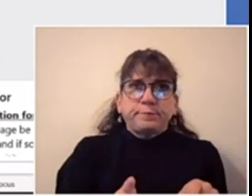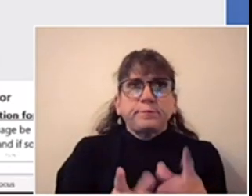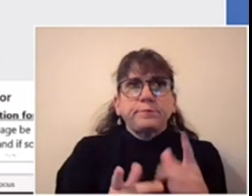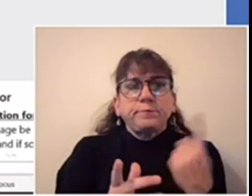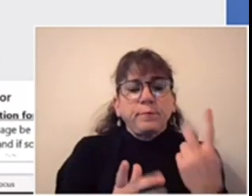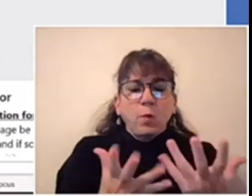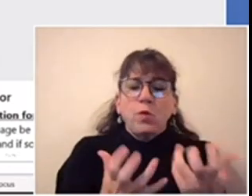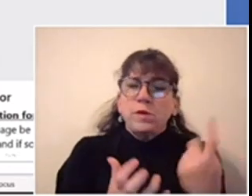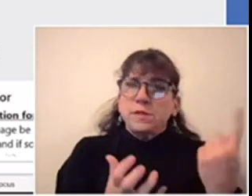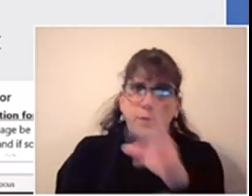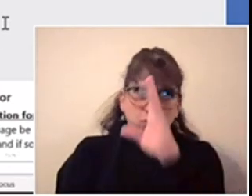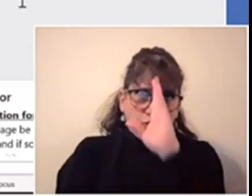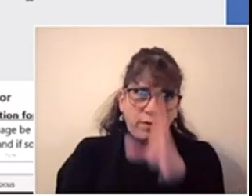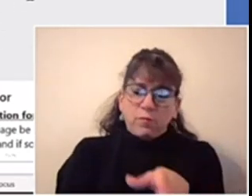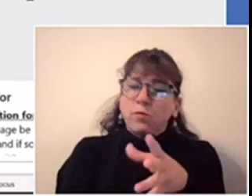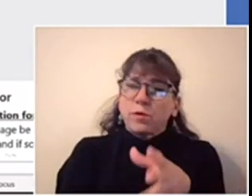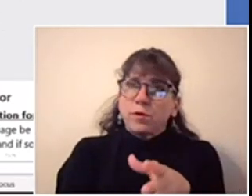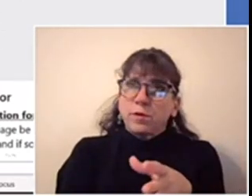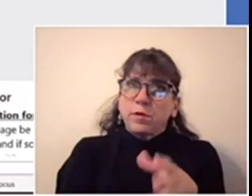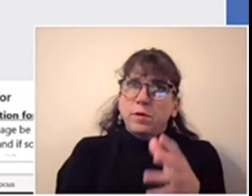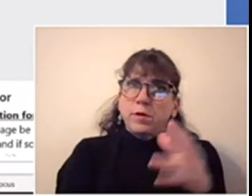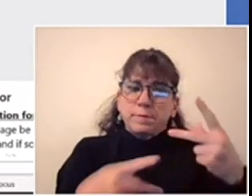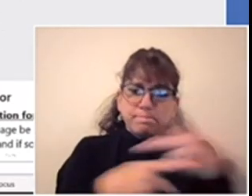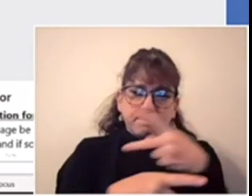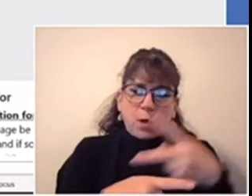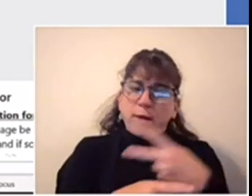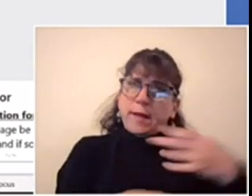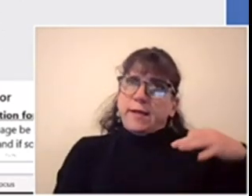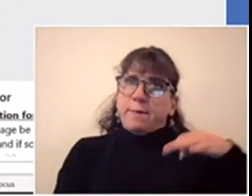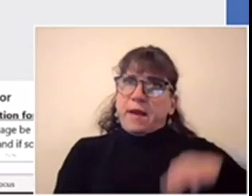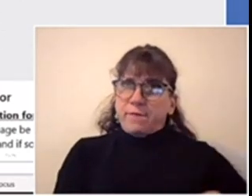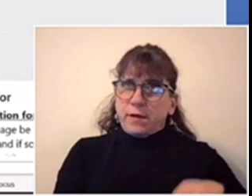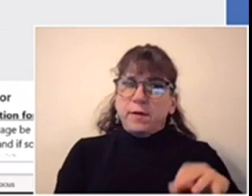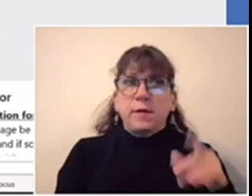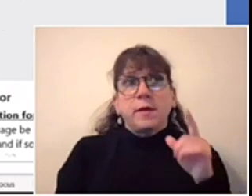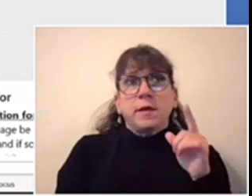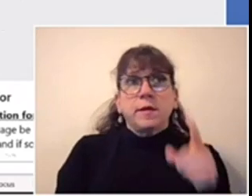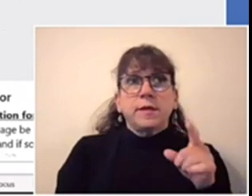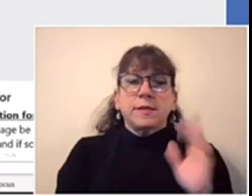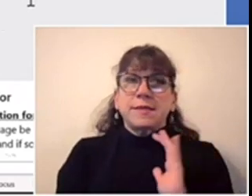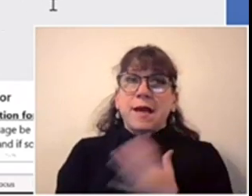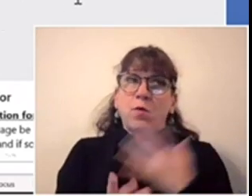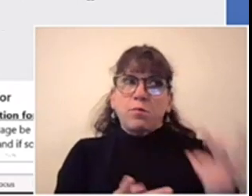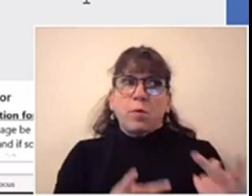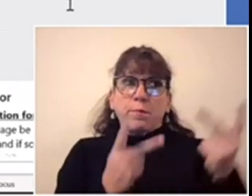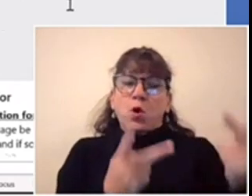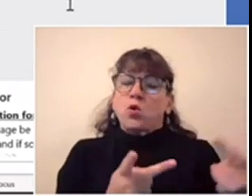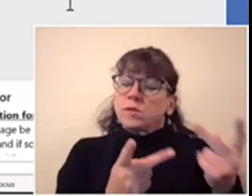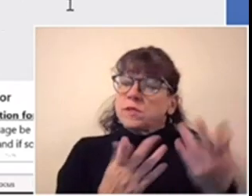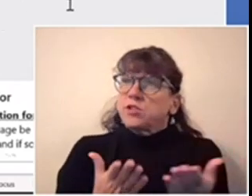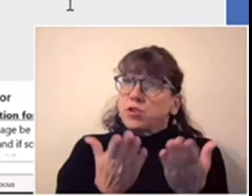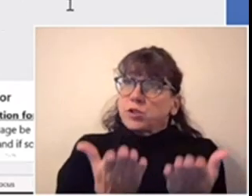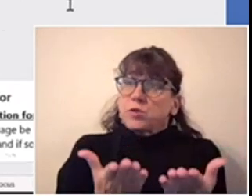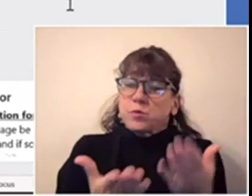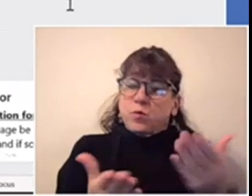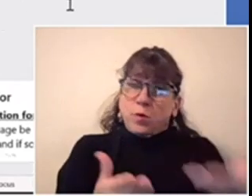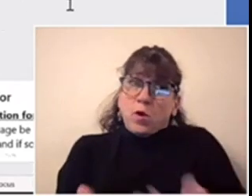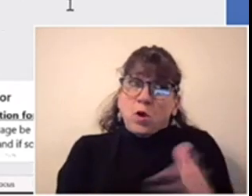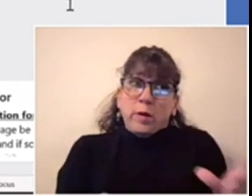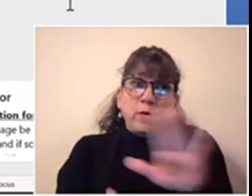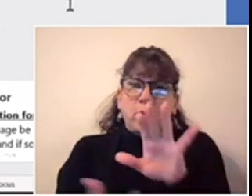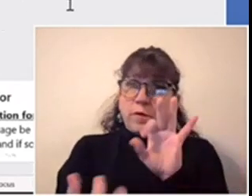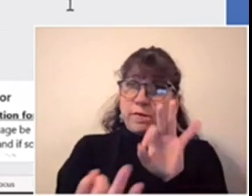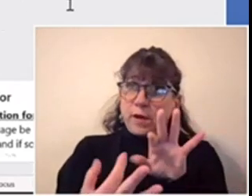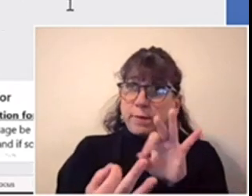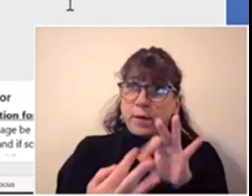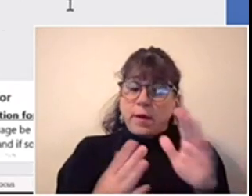relatively straightforward in terms of calculating the benefit. While this is our proposed suggestion, we welcome your feedback and are open to